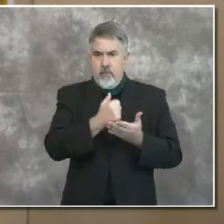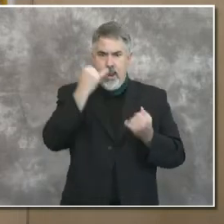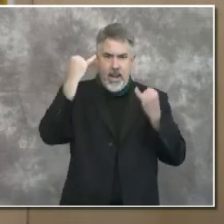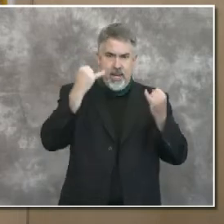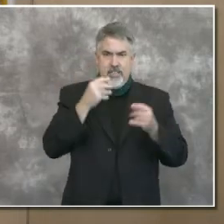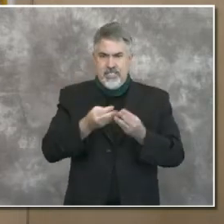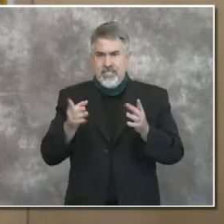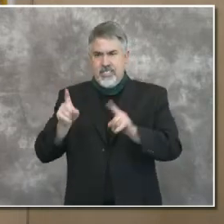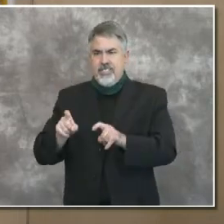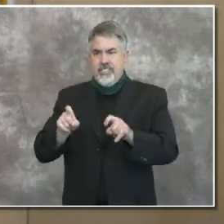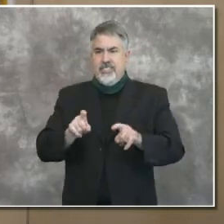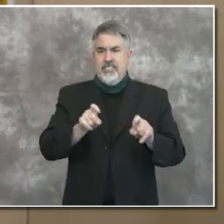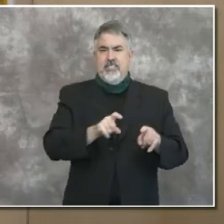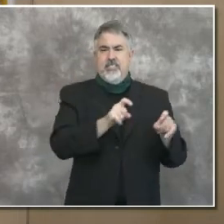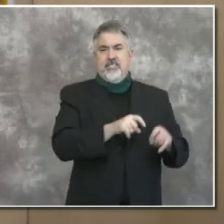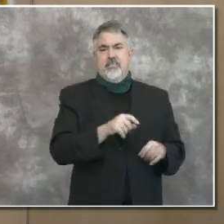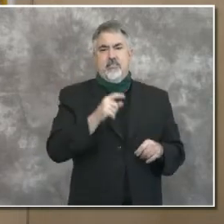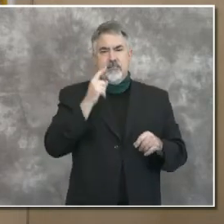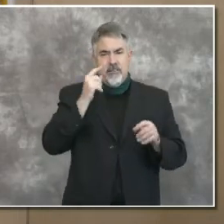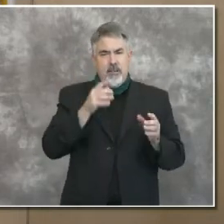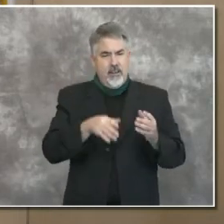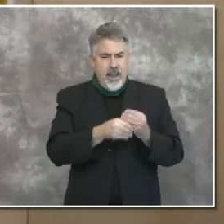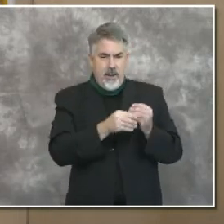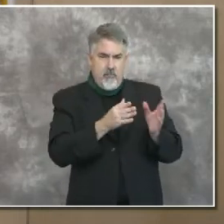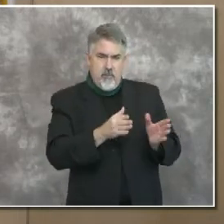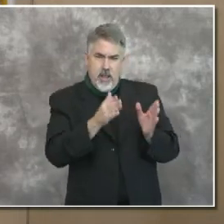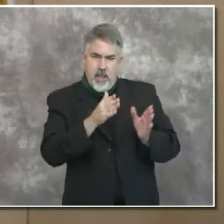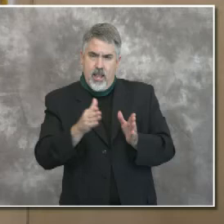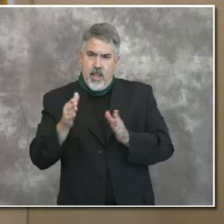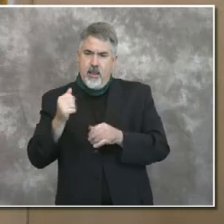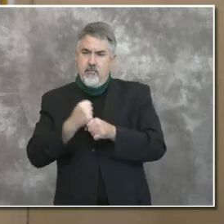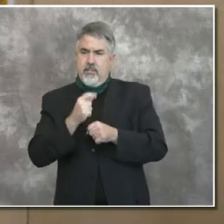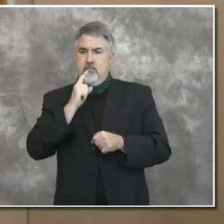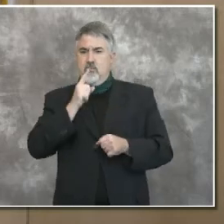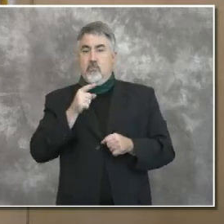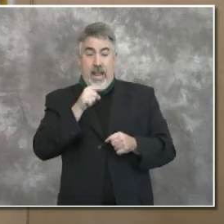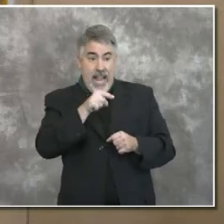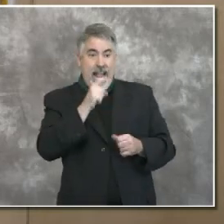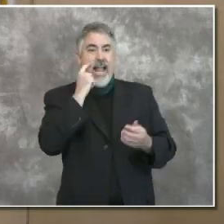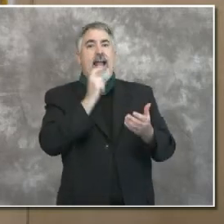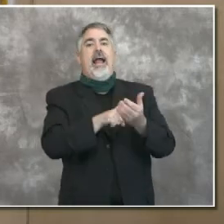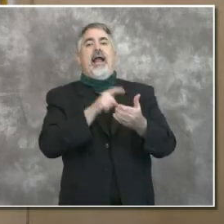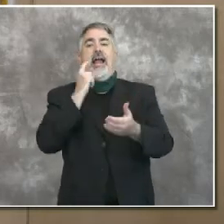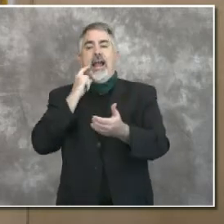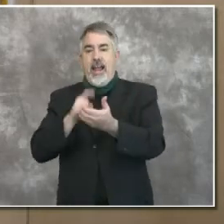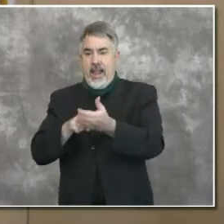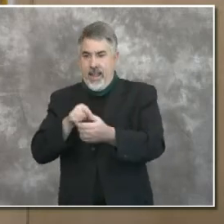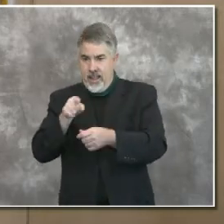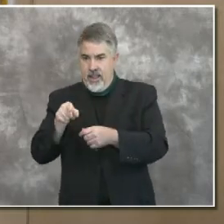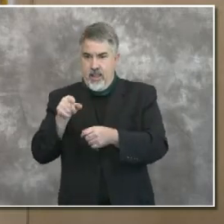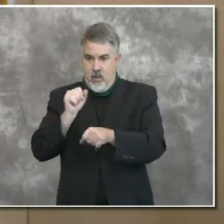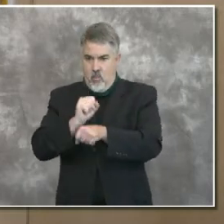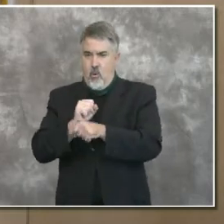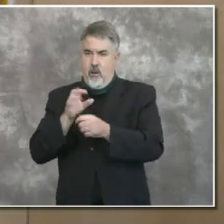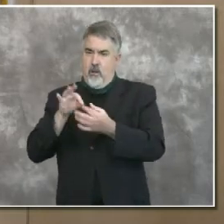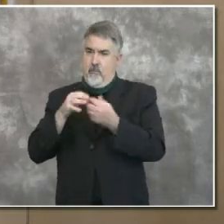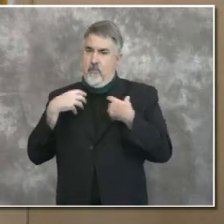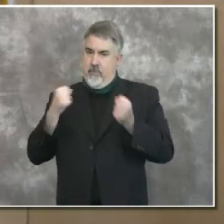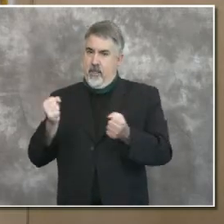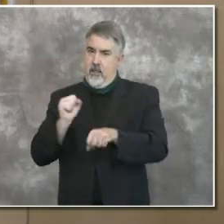to implement the strategy that we've identified in working with the public health laboratory directors across the